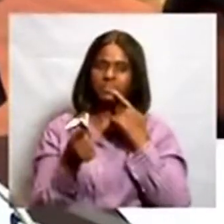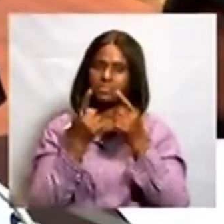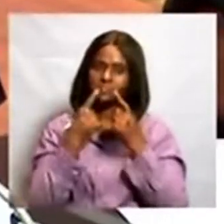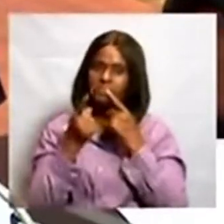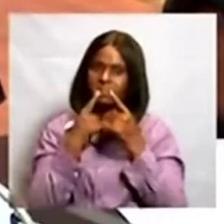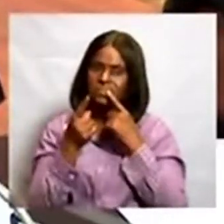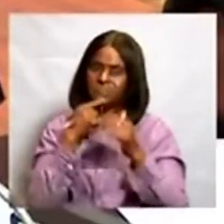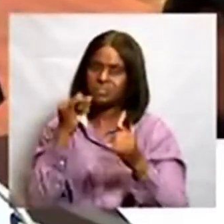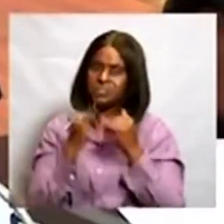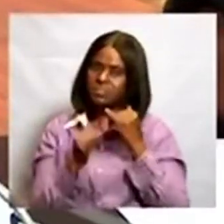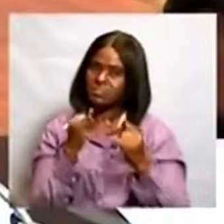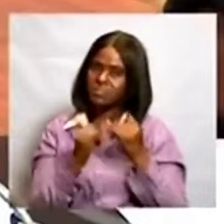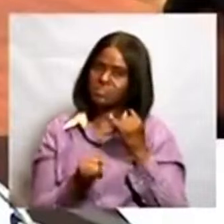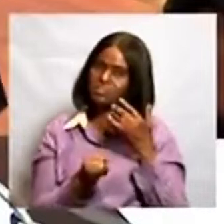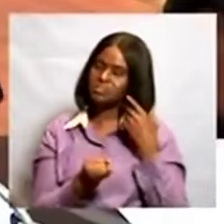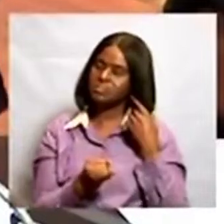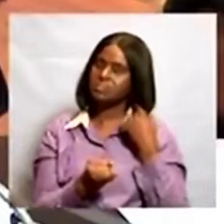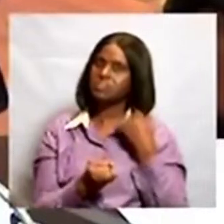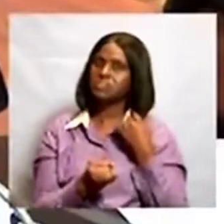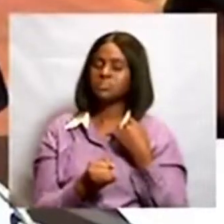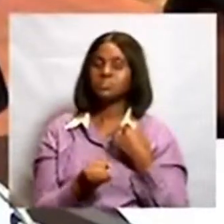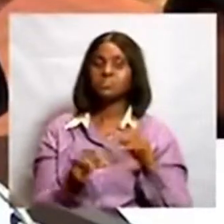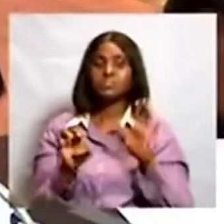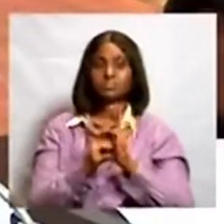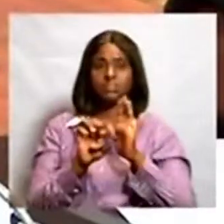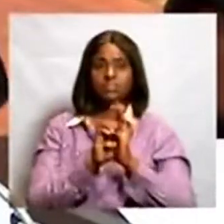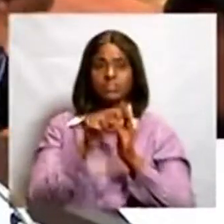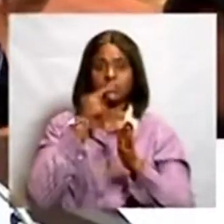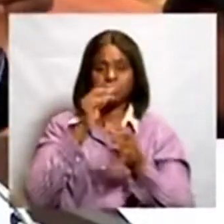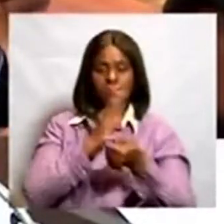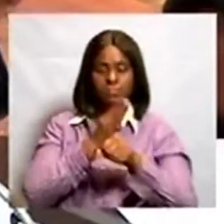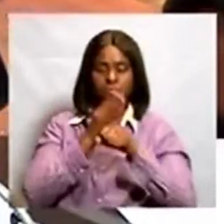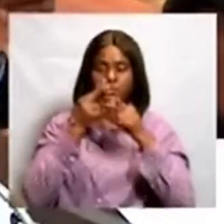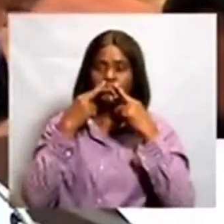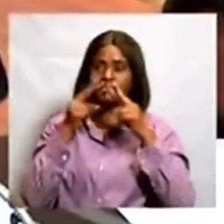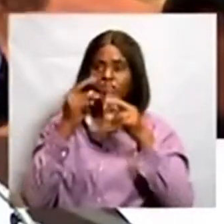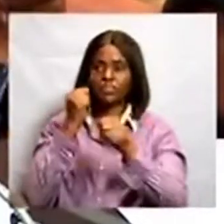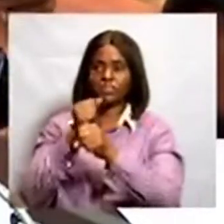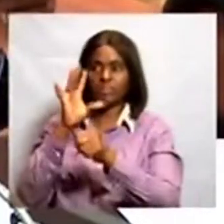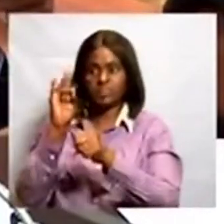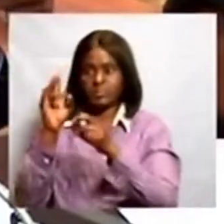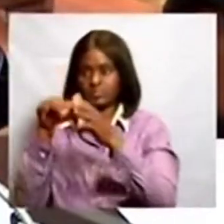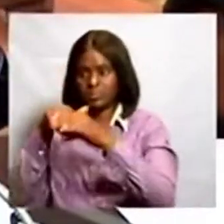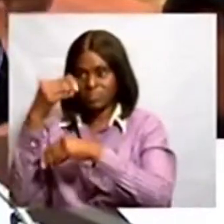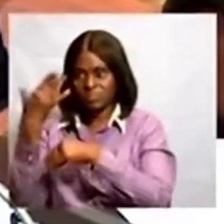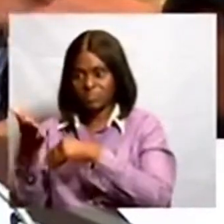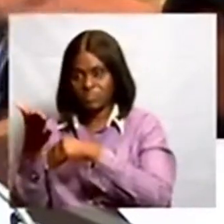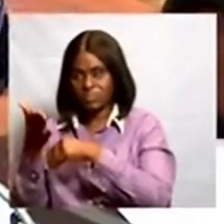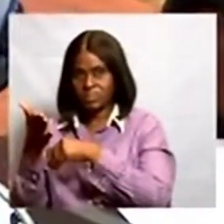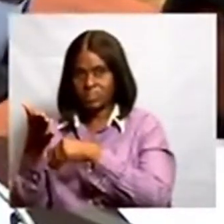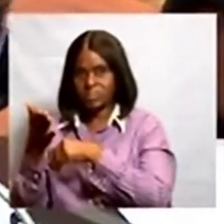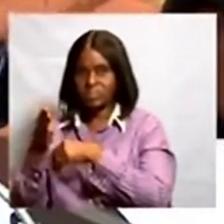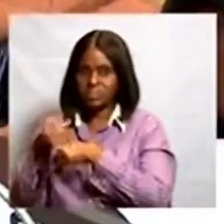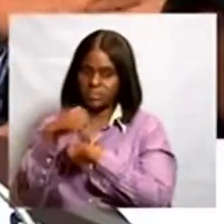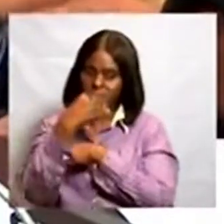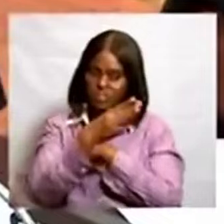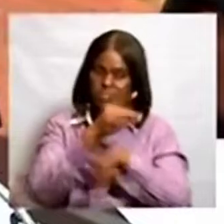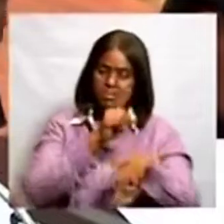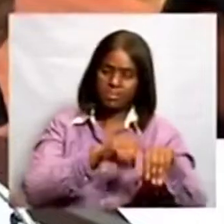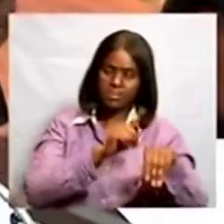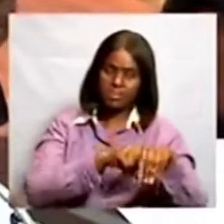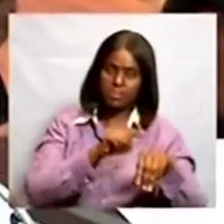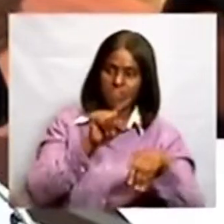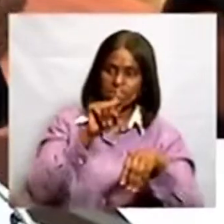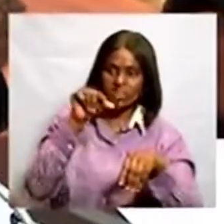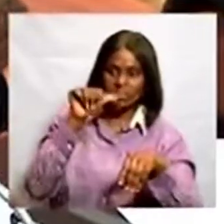wind up. Like saying, once the results for grade 7 are out, we don't give that period, ZACWA